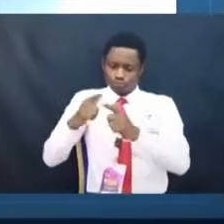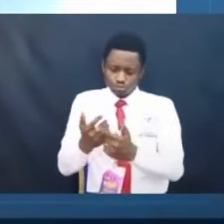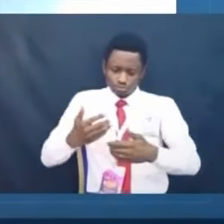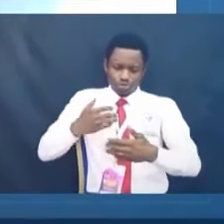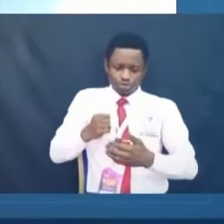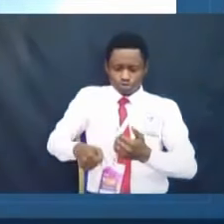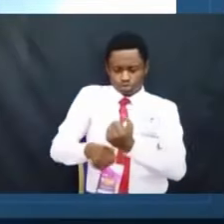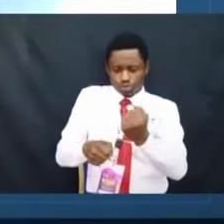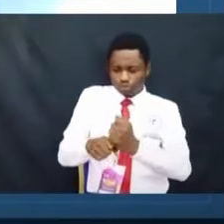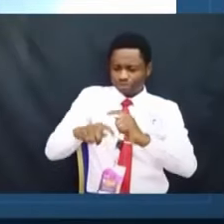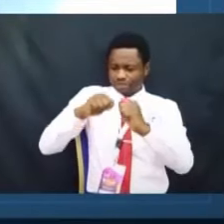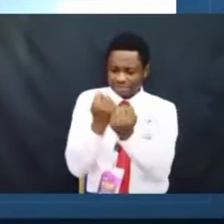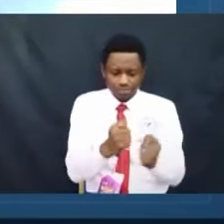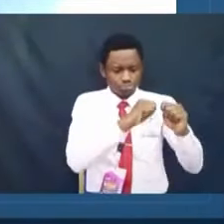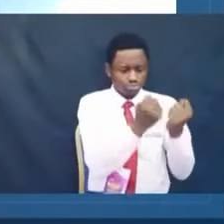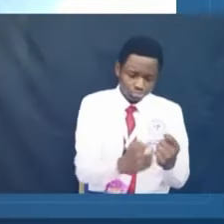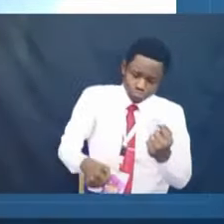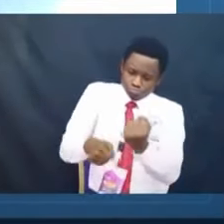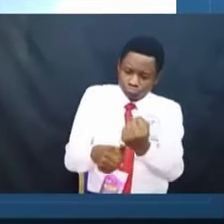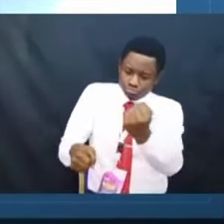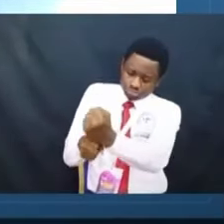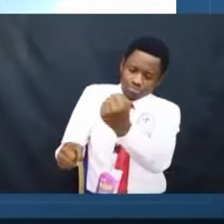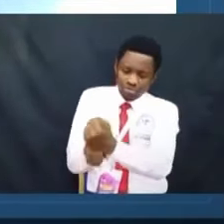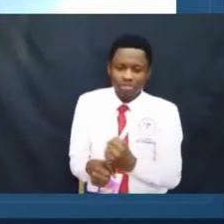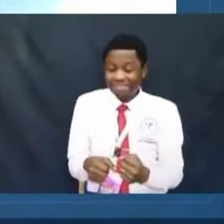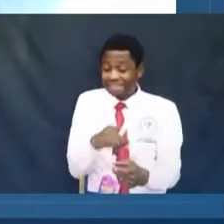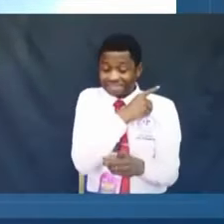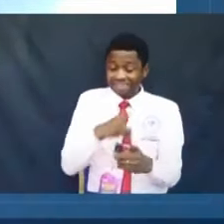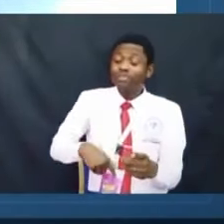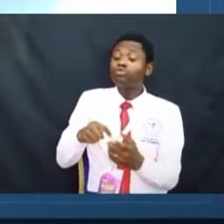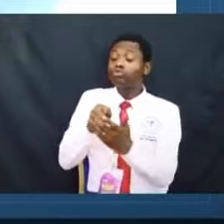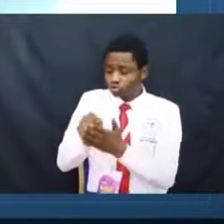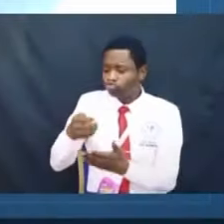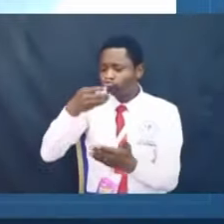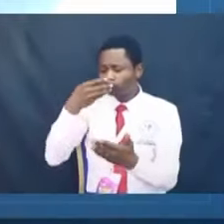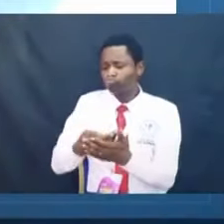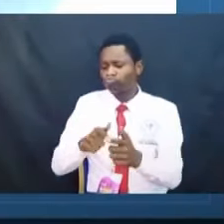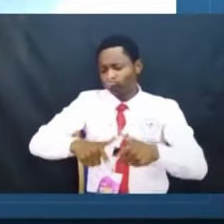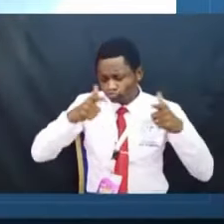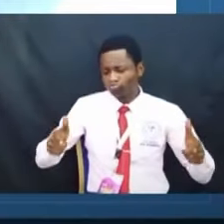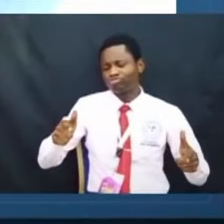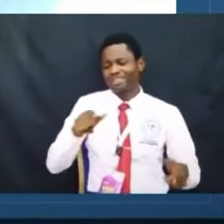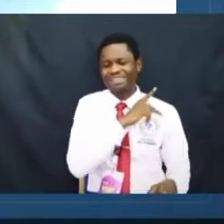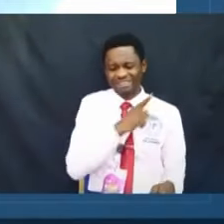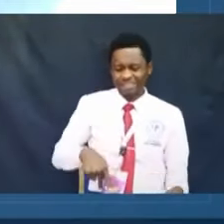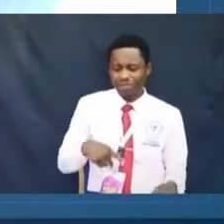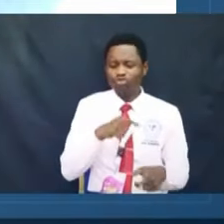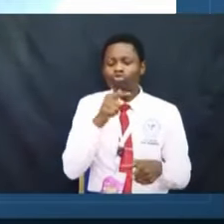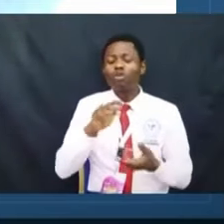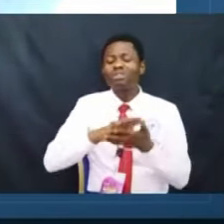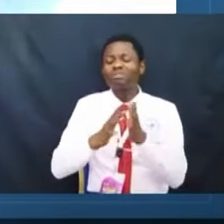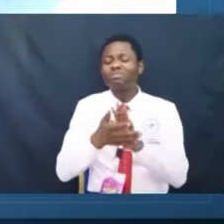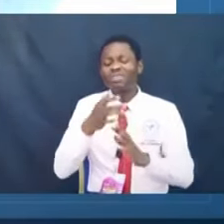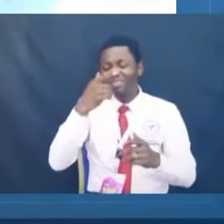support team. David was a great king, not because he was a special man or a